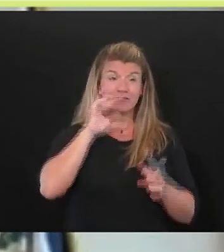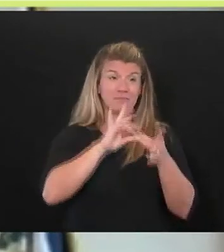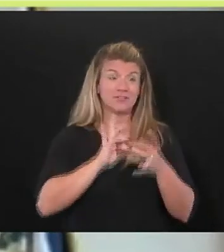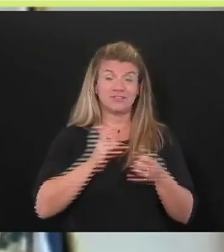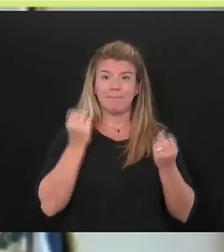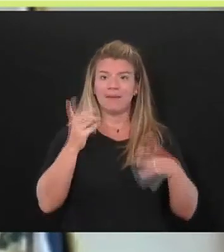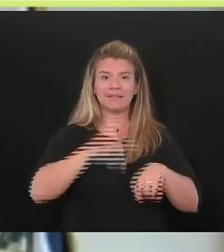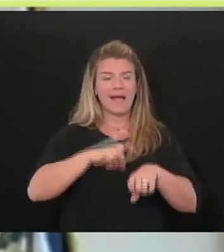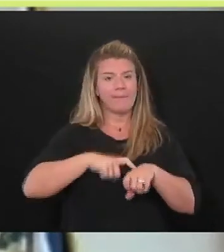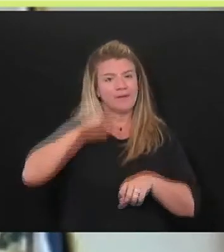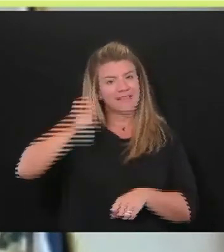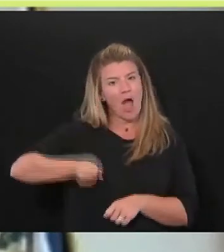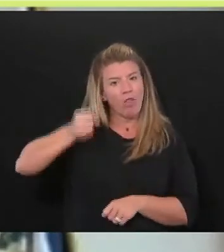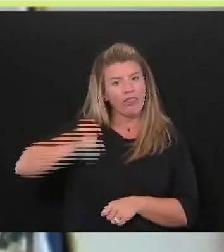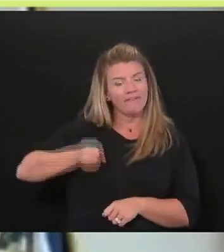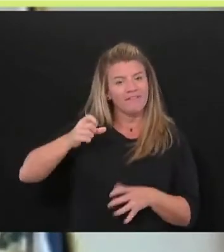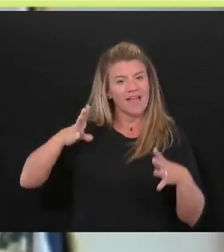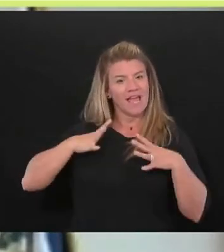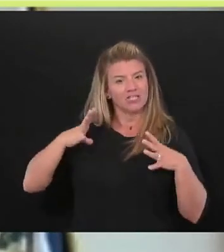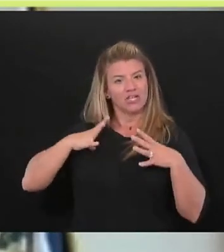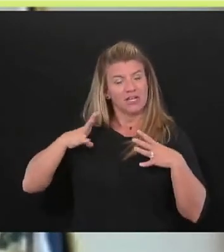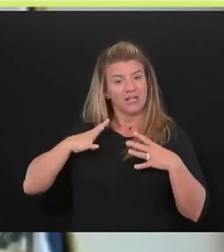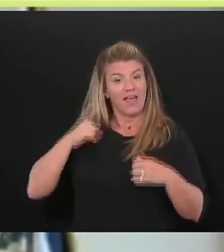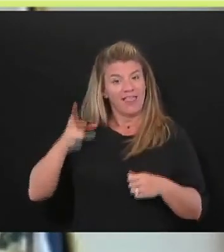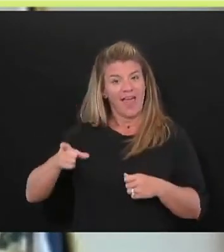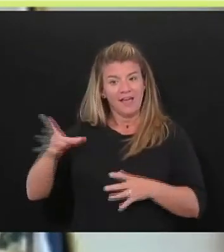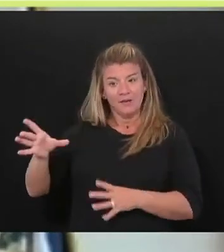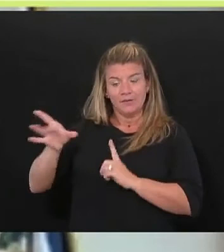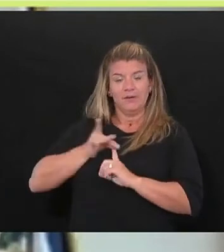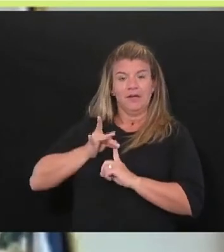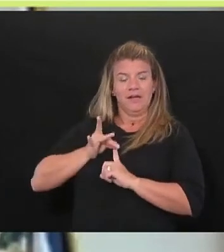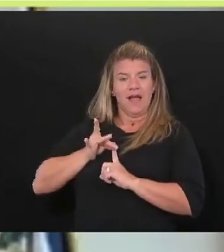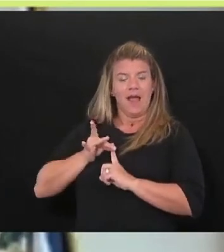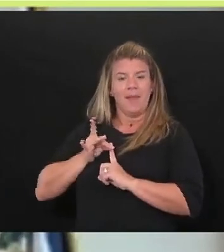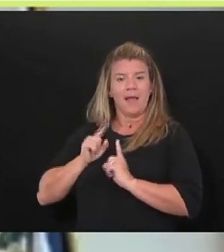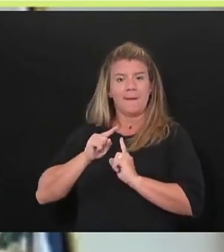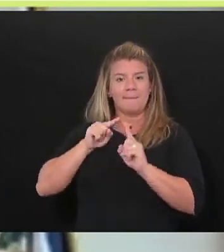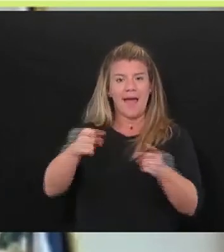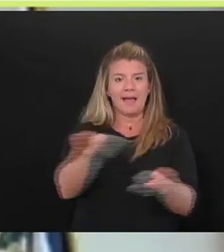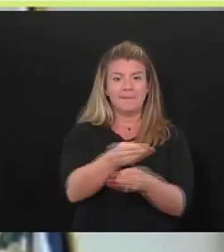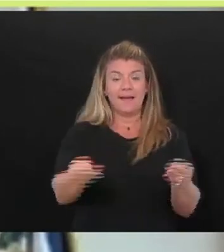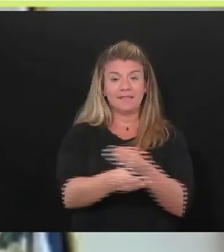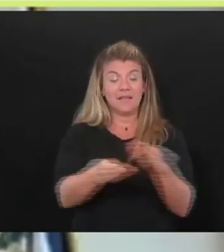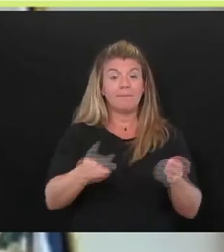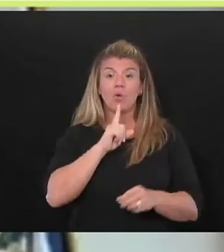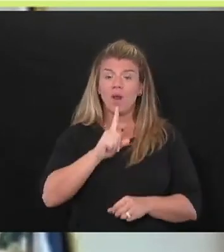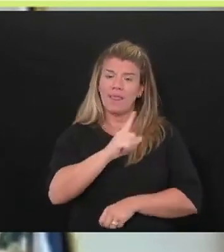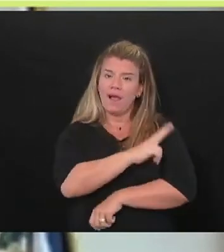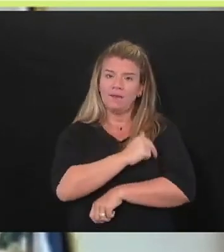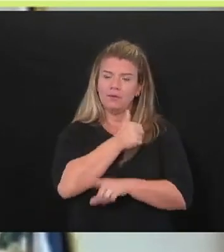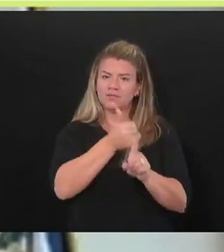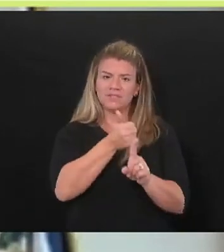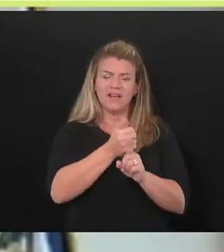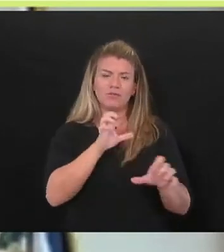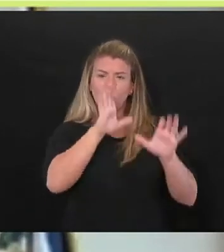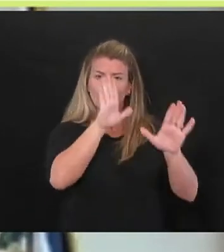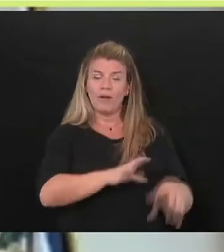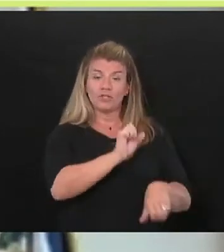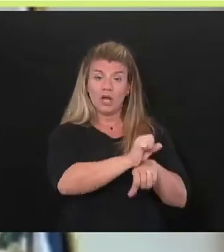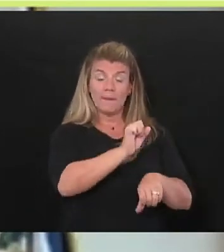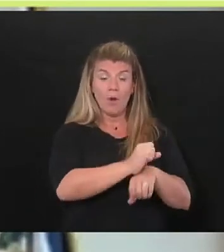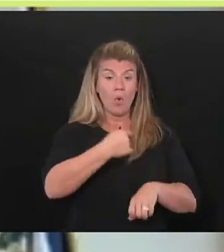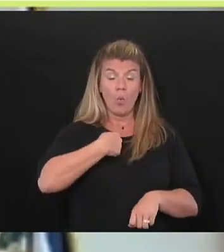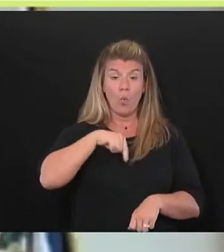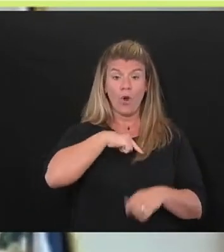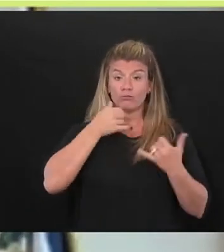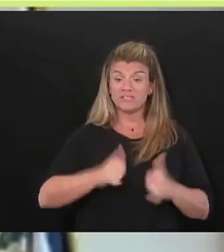South, they end up being infected. So, but the hospitals are doing a great job with that. We're still testing in Logan County. We